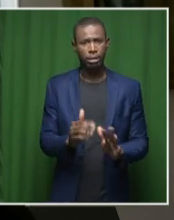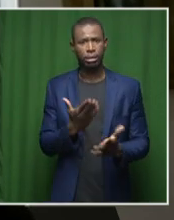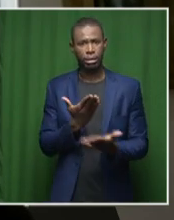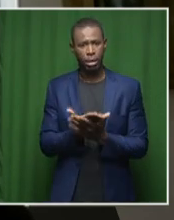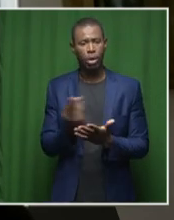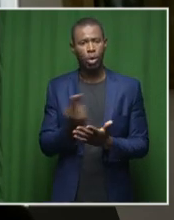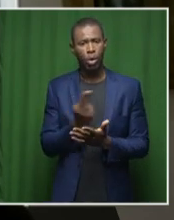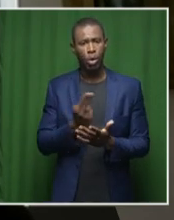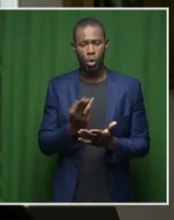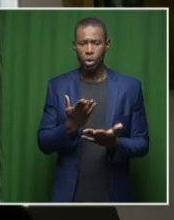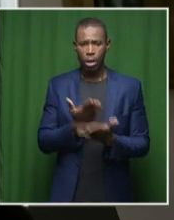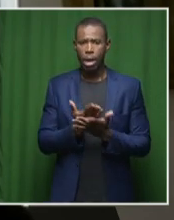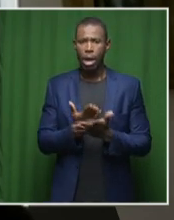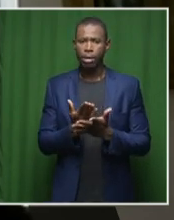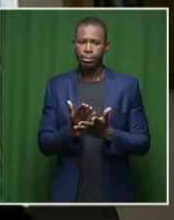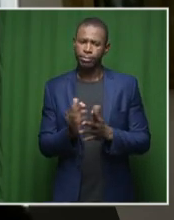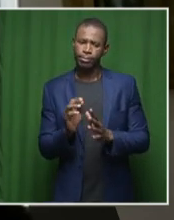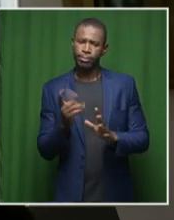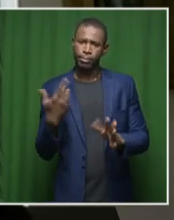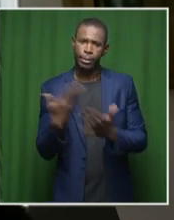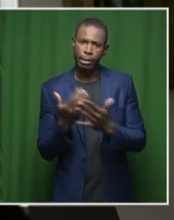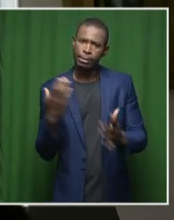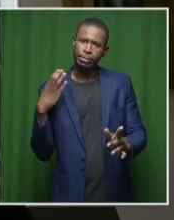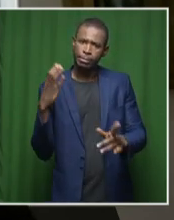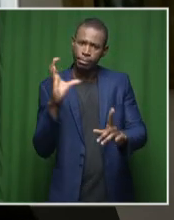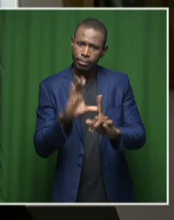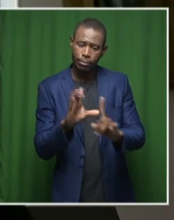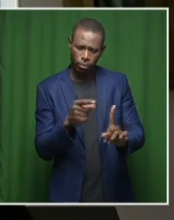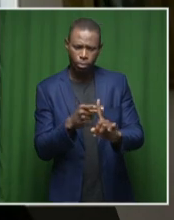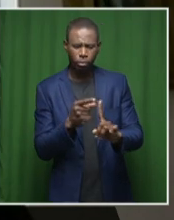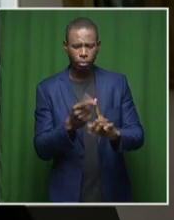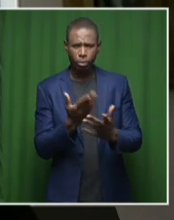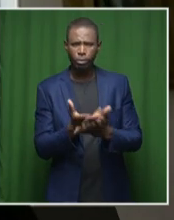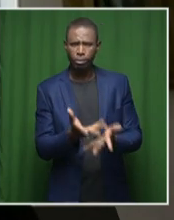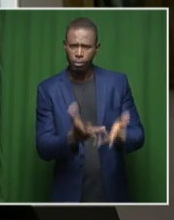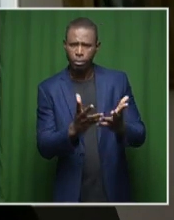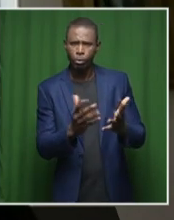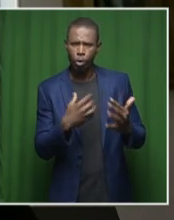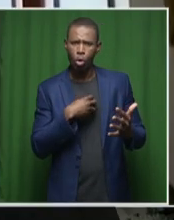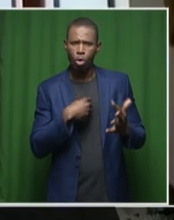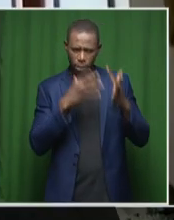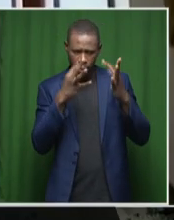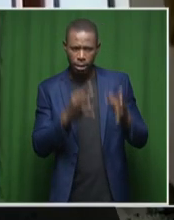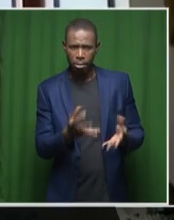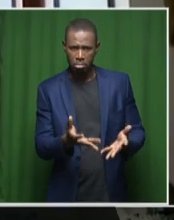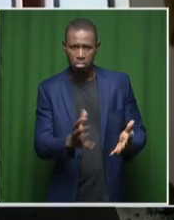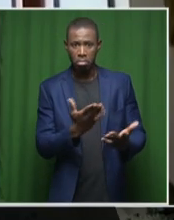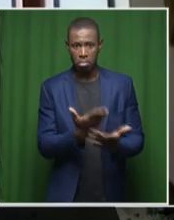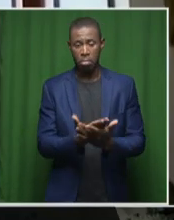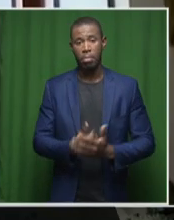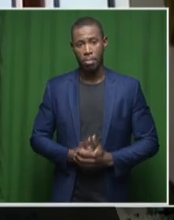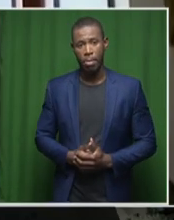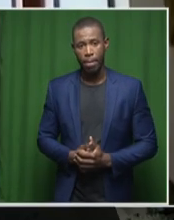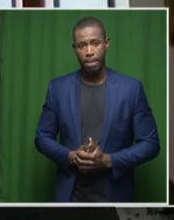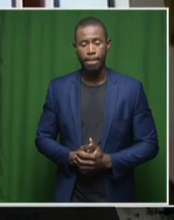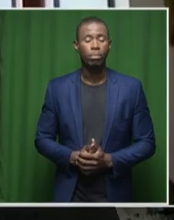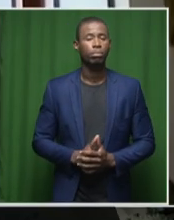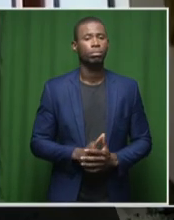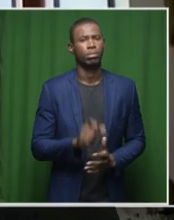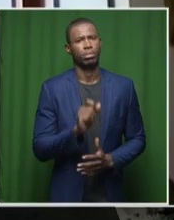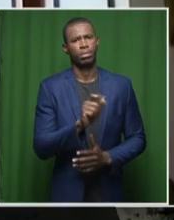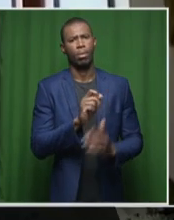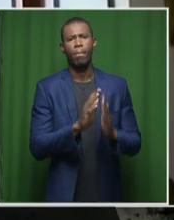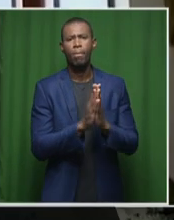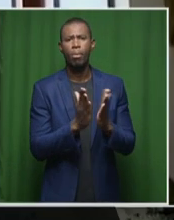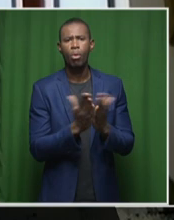be innovative or to just use some innovation becomes quite difficult. Now, this book, Evert, also speaks on,